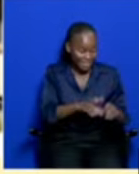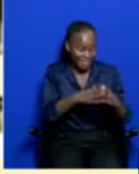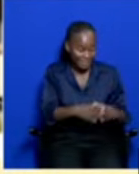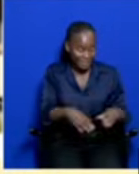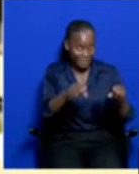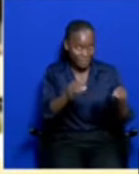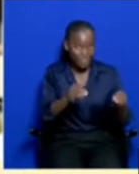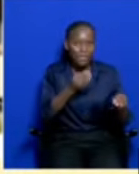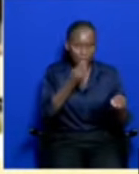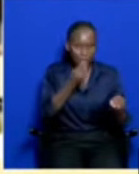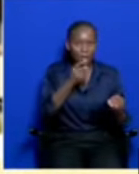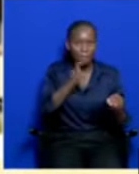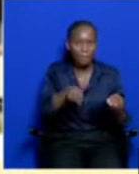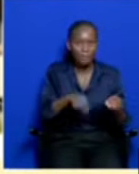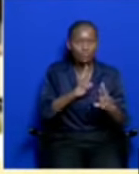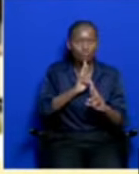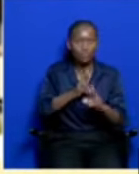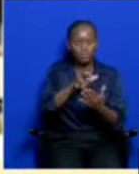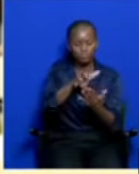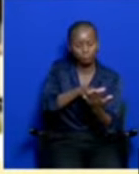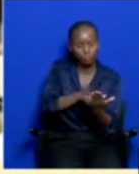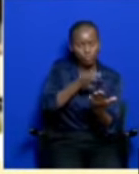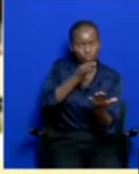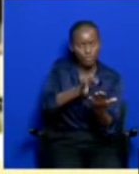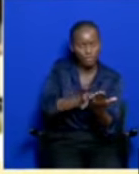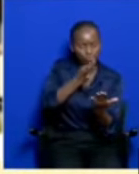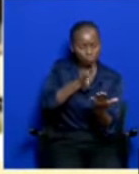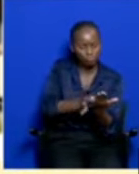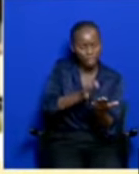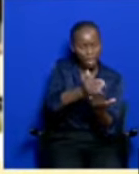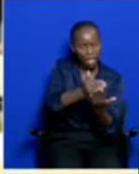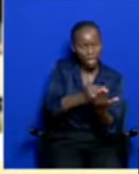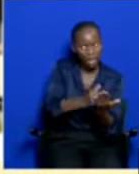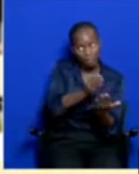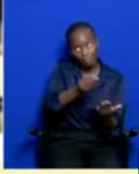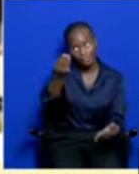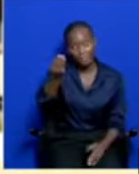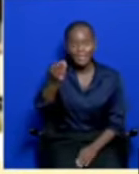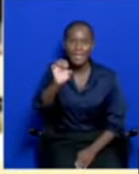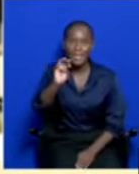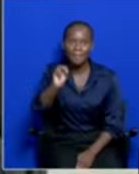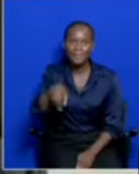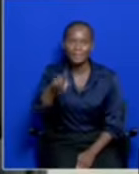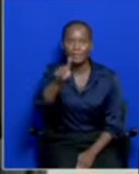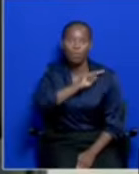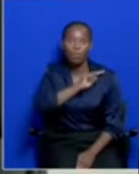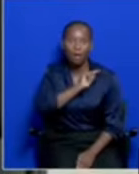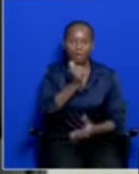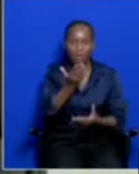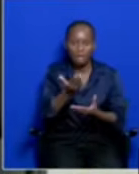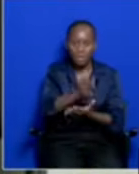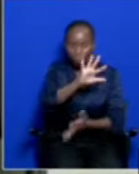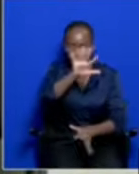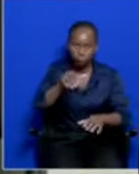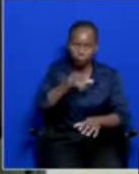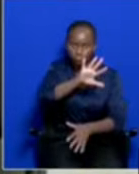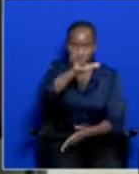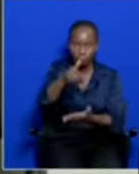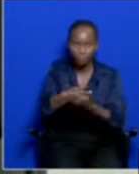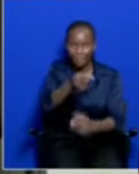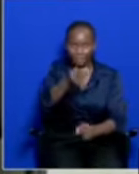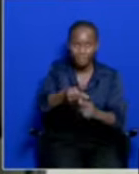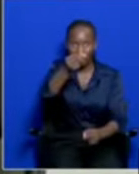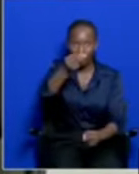to EMPD, because the case cannot be finalized without the recommendation both to